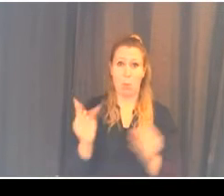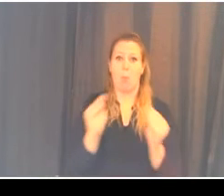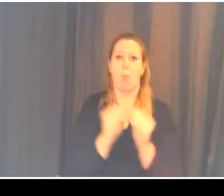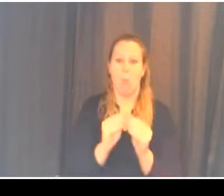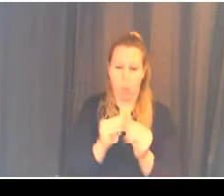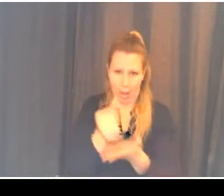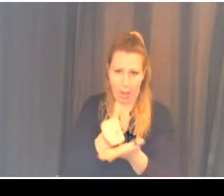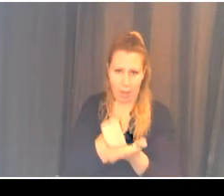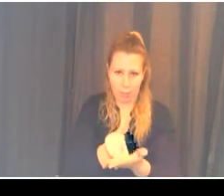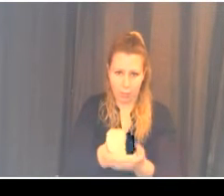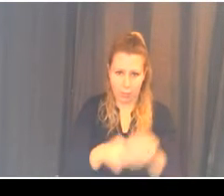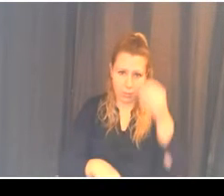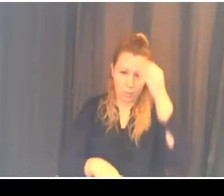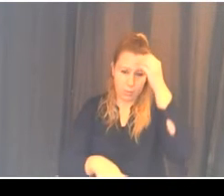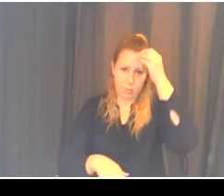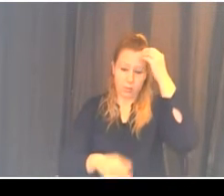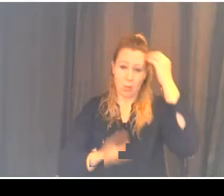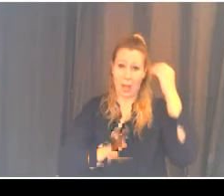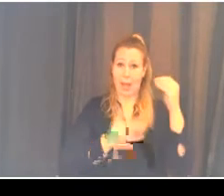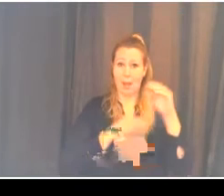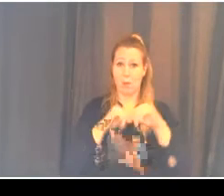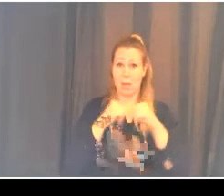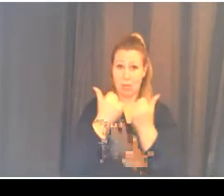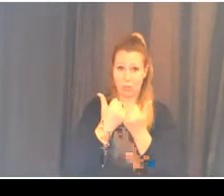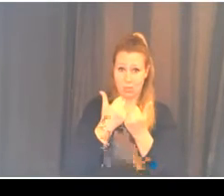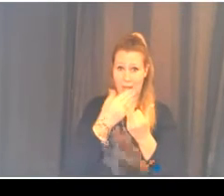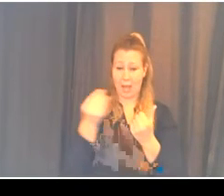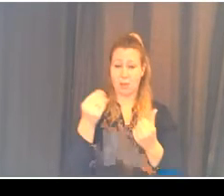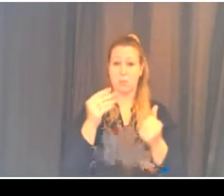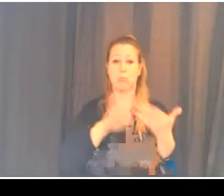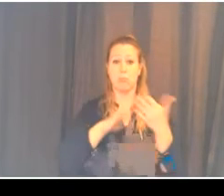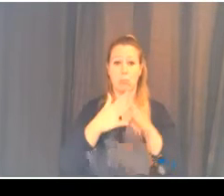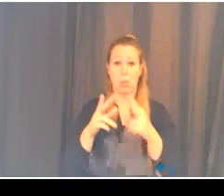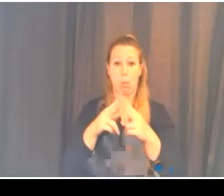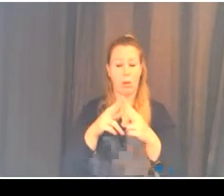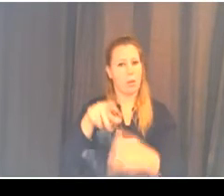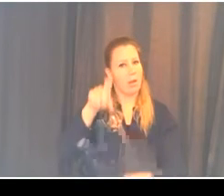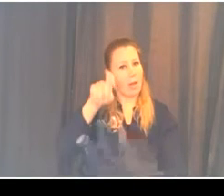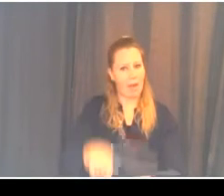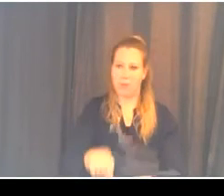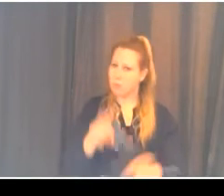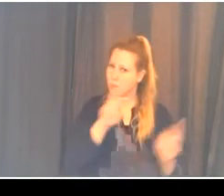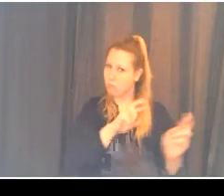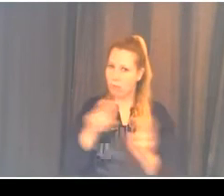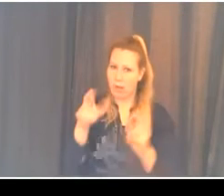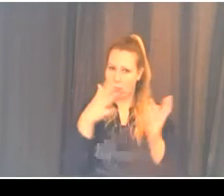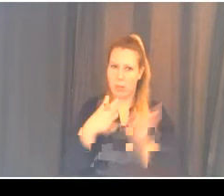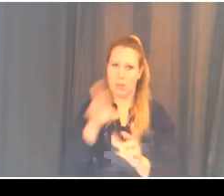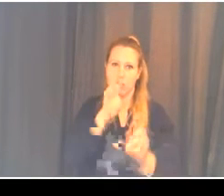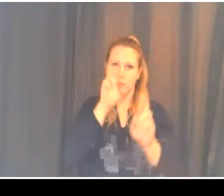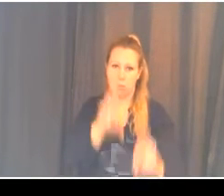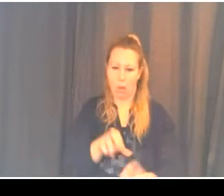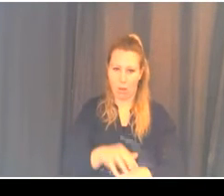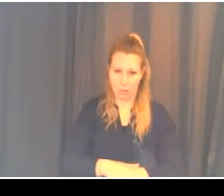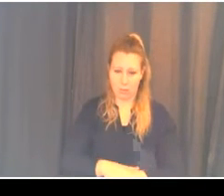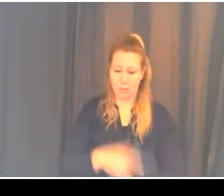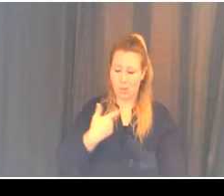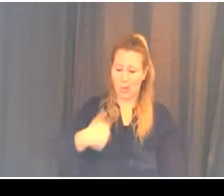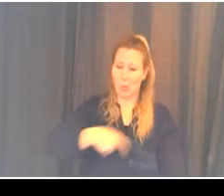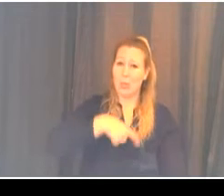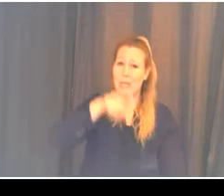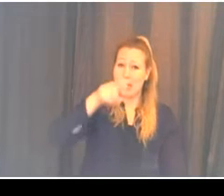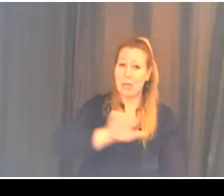lives count that their desperate situations are worthy of timely compassionate and professional interventions thank you